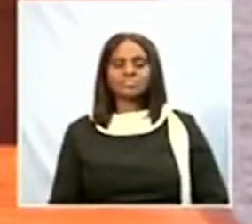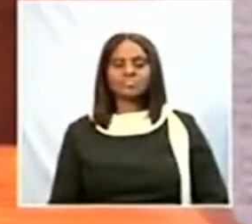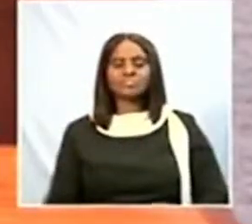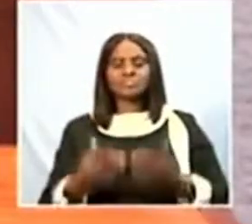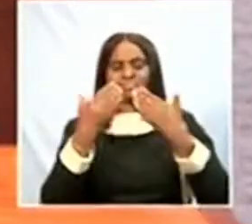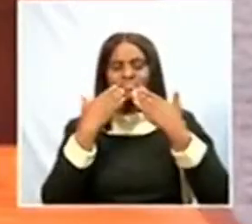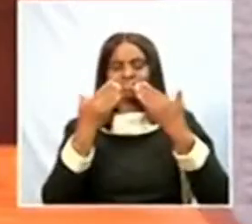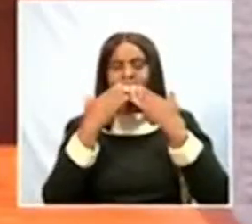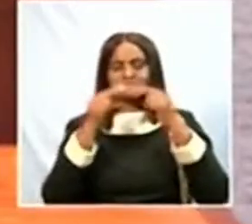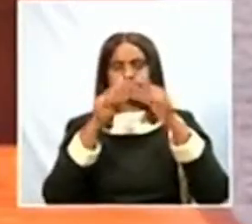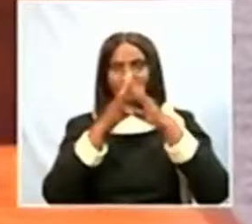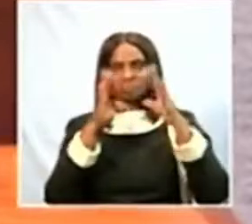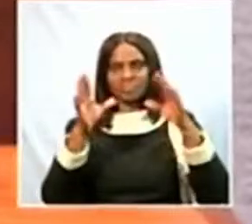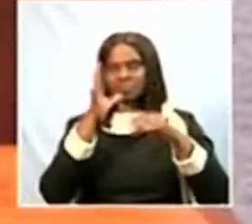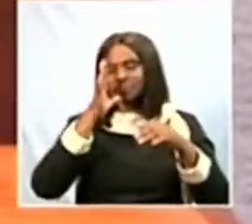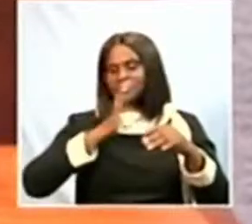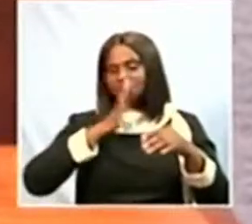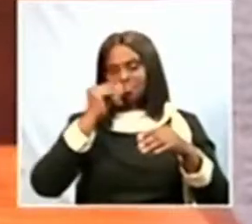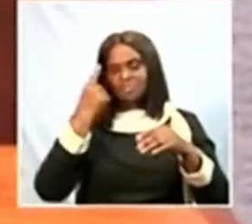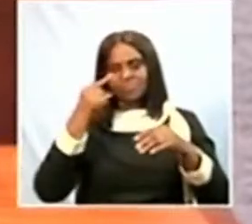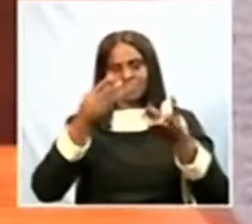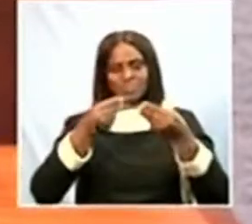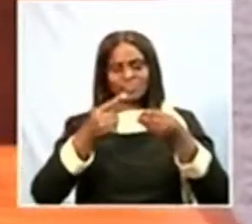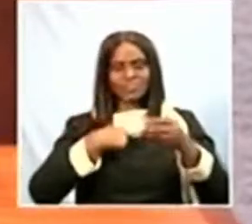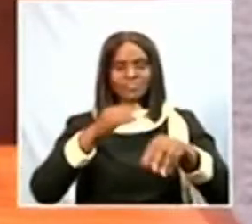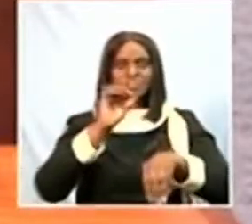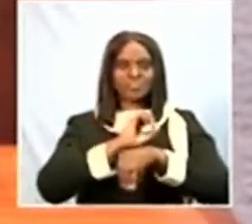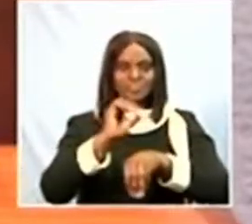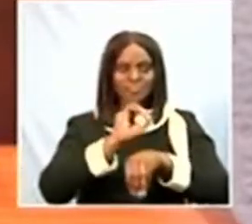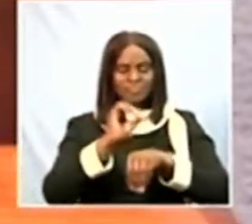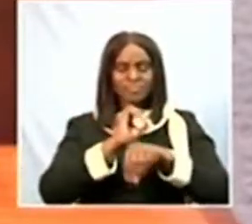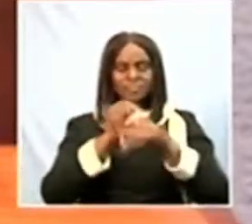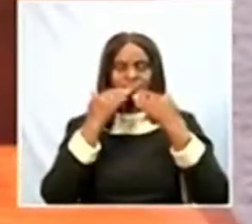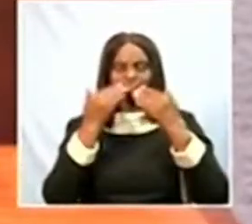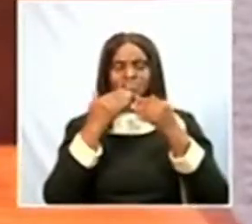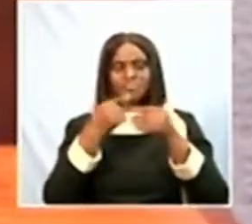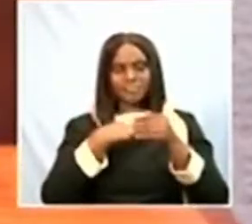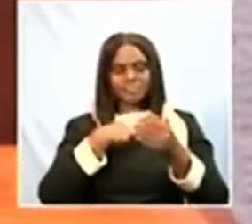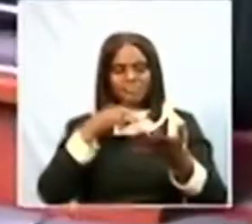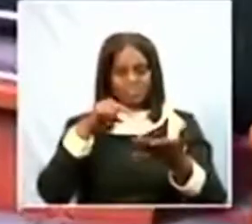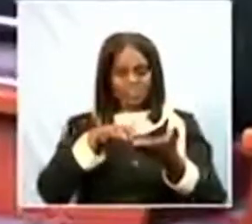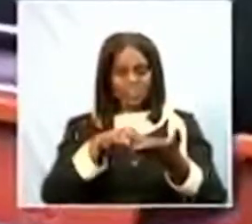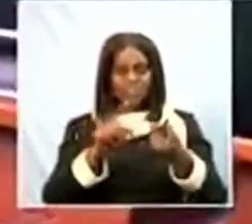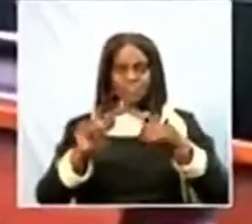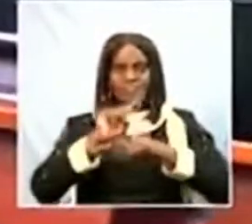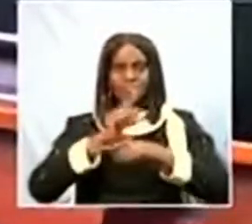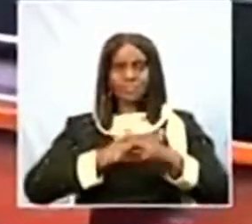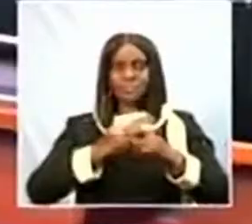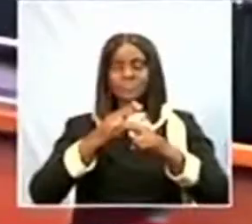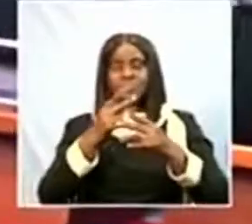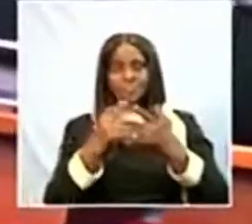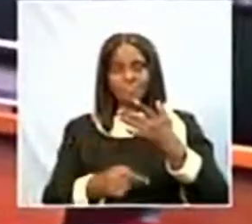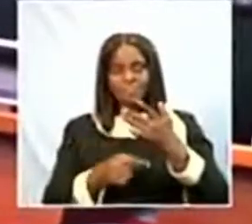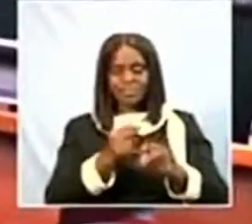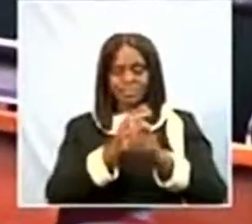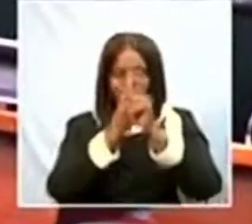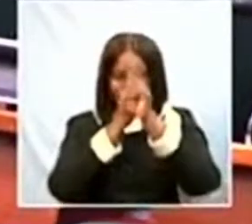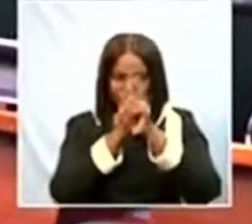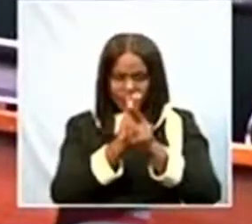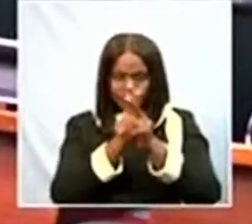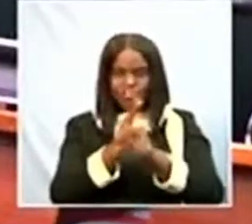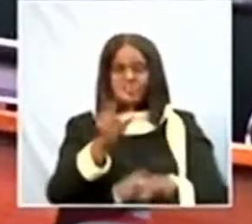Thank you very much, Madam Speaker, for giving me this wonderful opportunity. I rise today. My name is Honorable